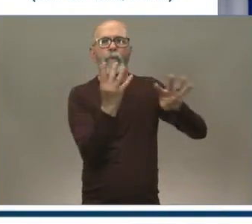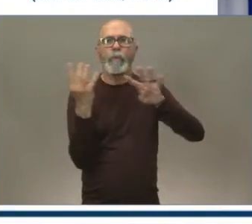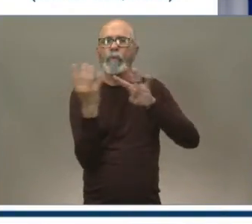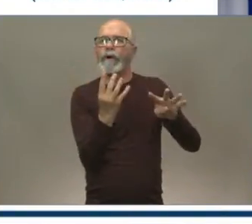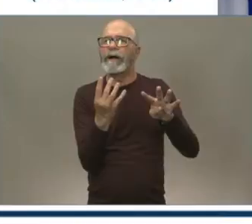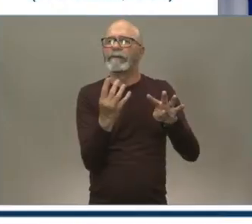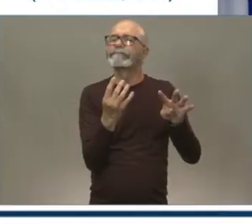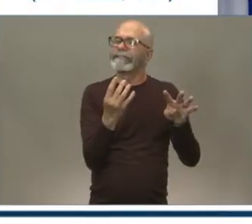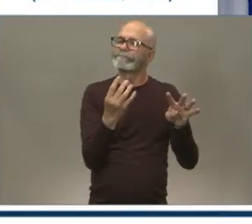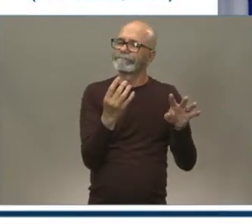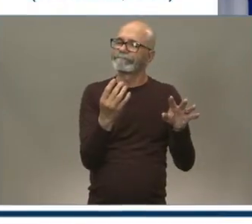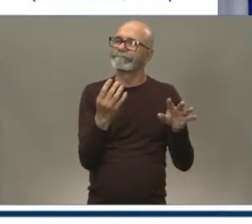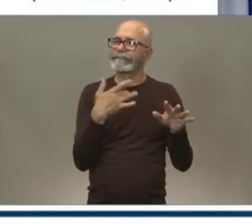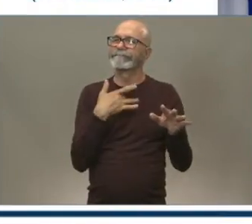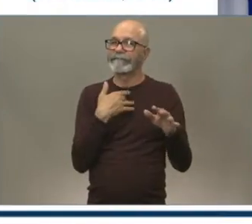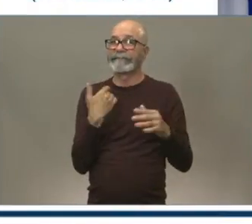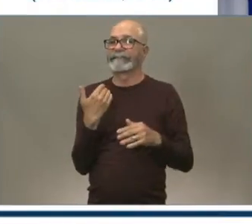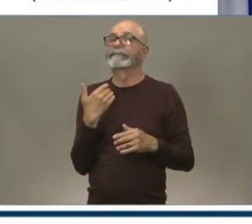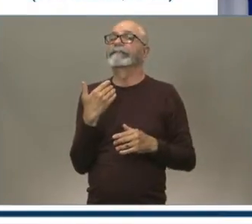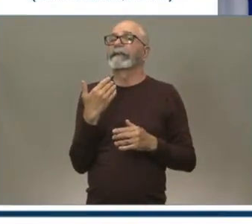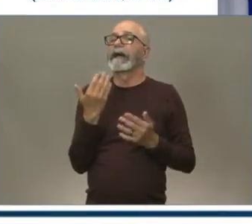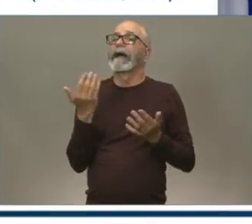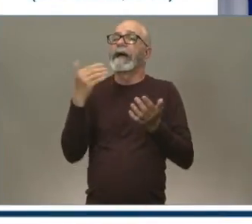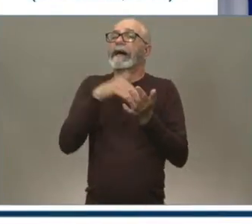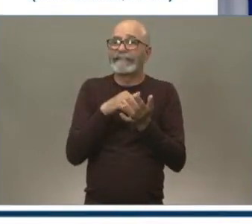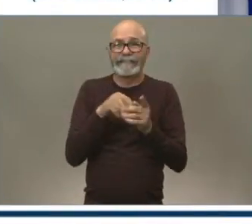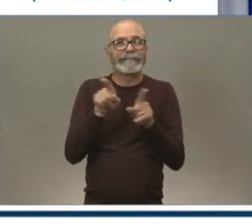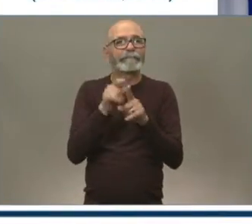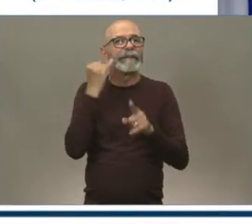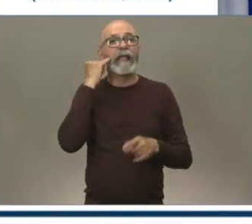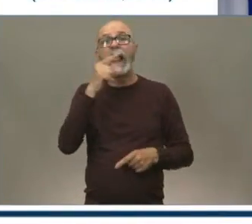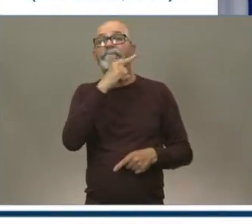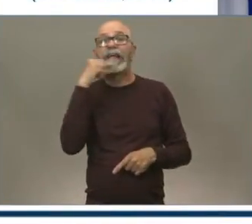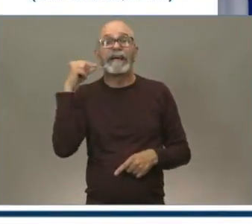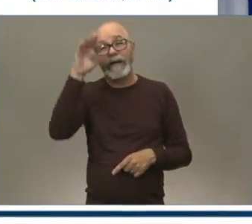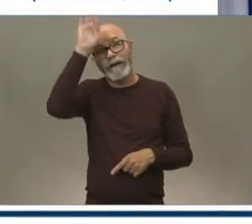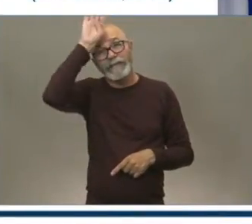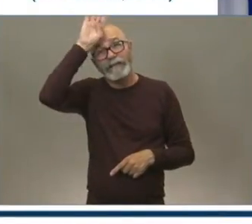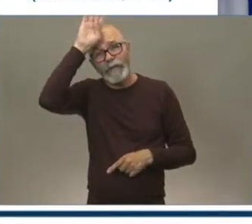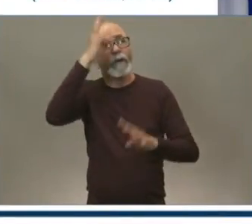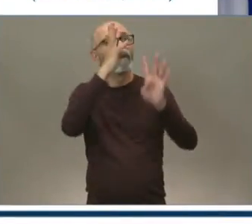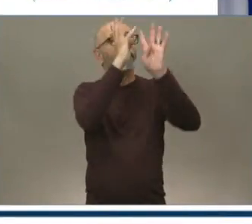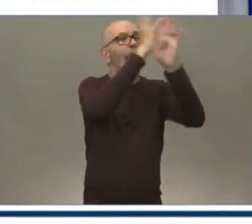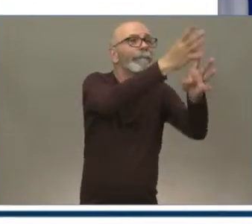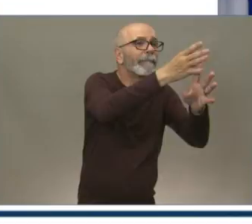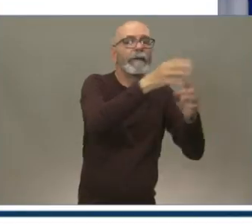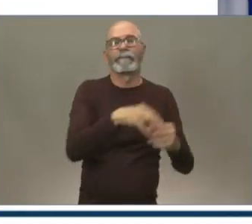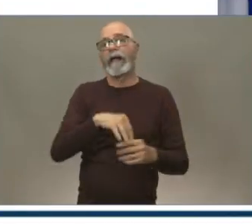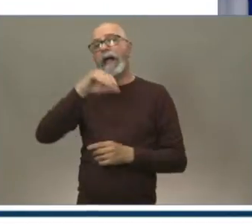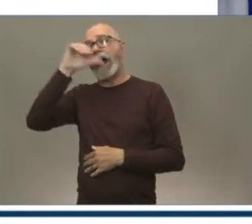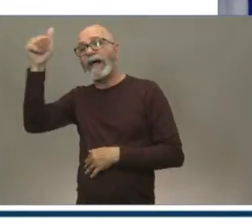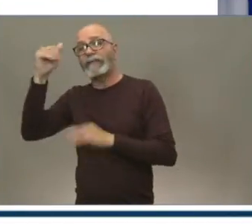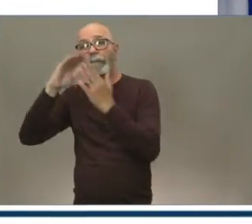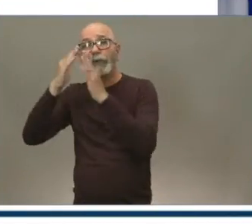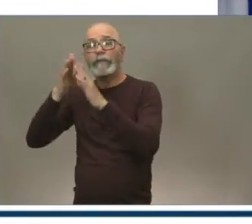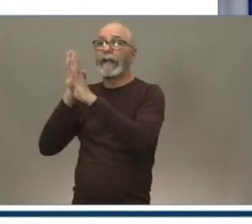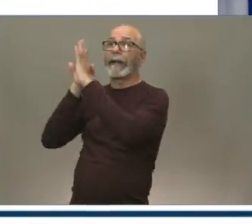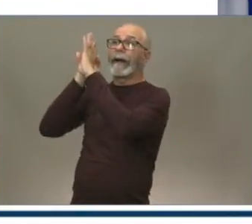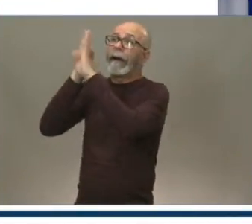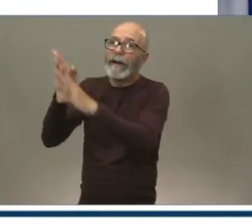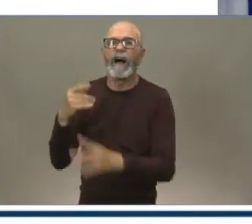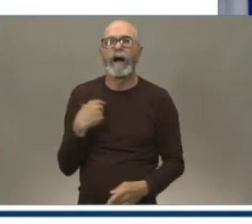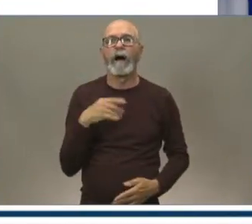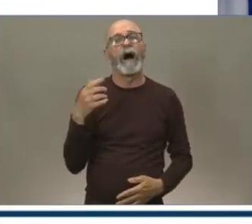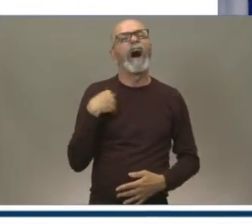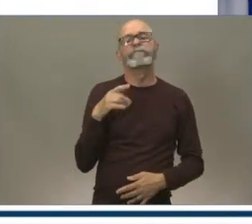like we have with the Halifax Regional Fire Department. But everyone must follow these protocols. We cannot lay blame on people that have come here from